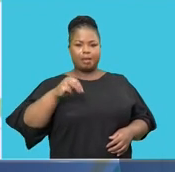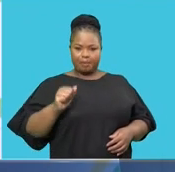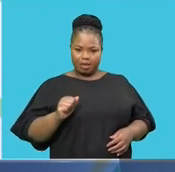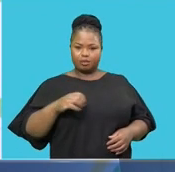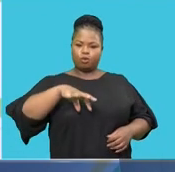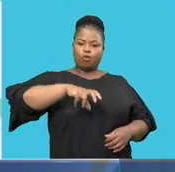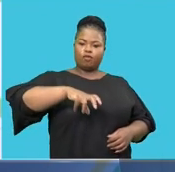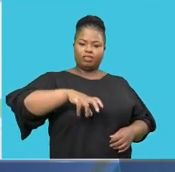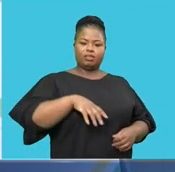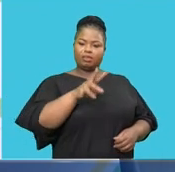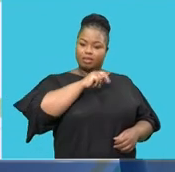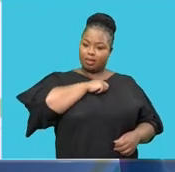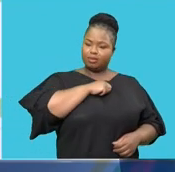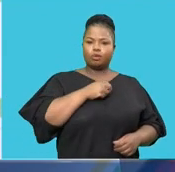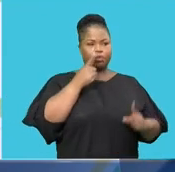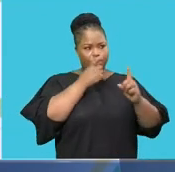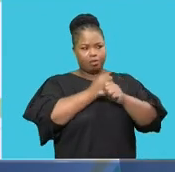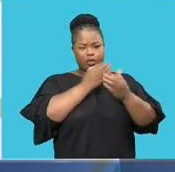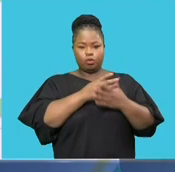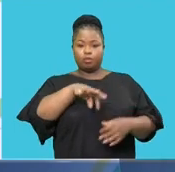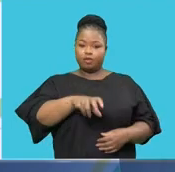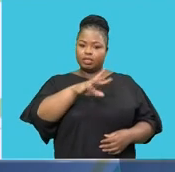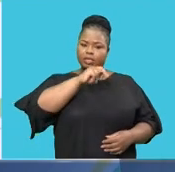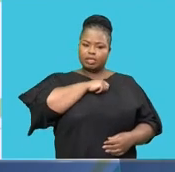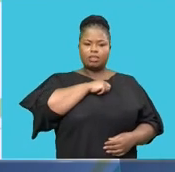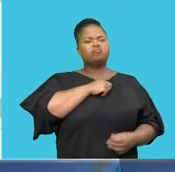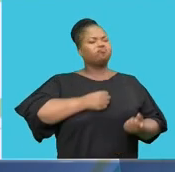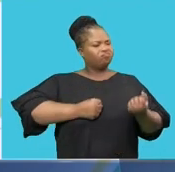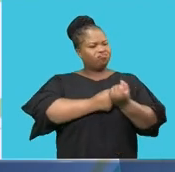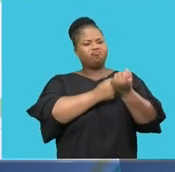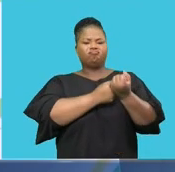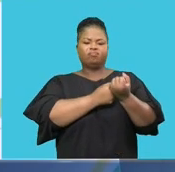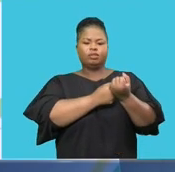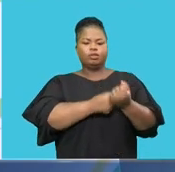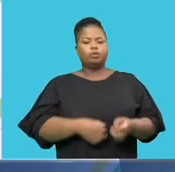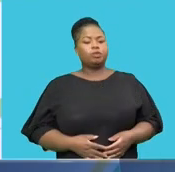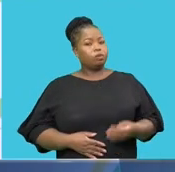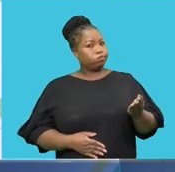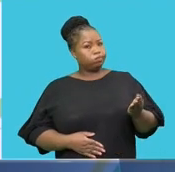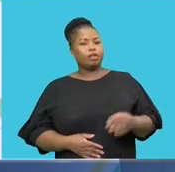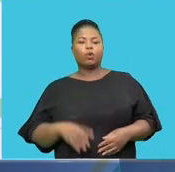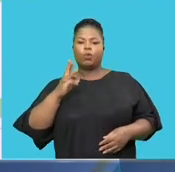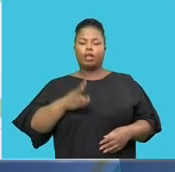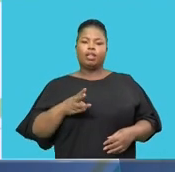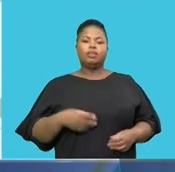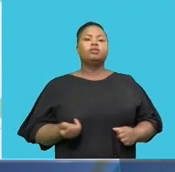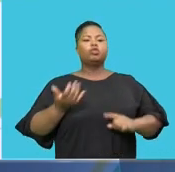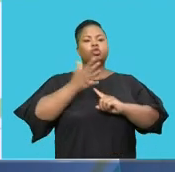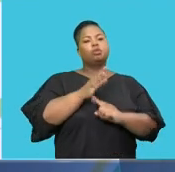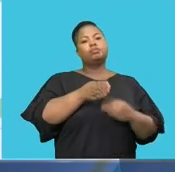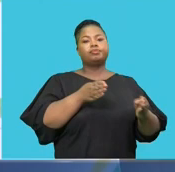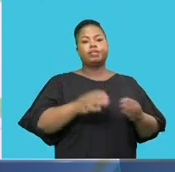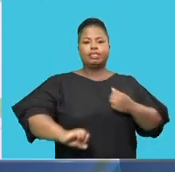province, and we'll make sure as the province of KwaZulu-Natal that we fully support those who will come and entice our shows, and they will